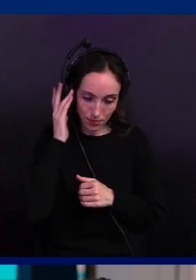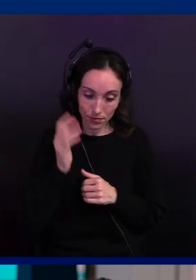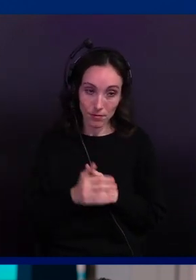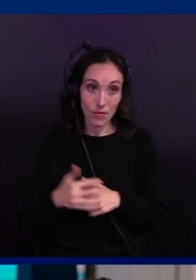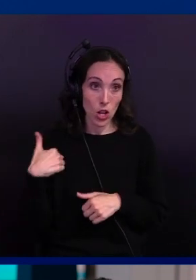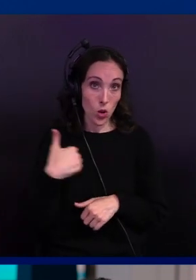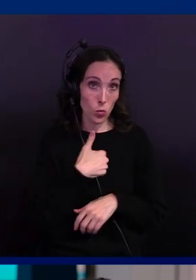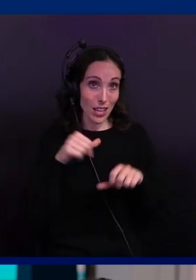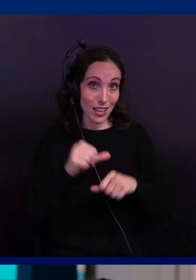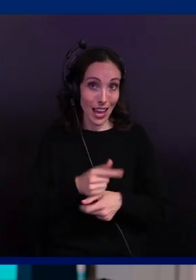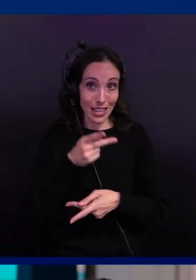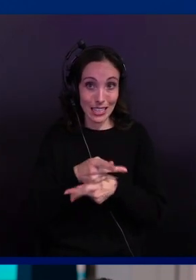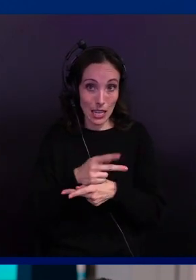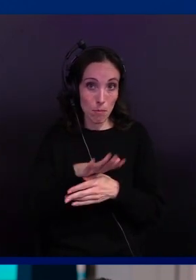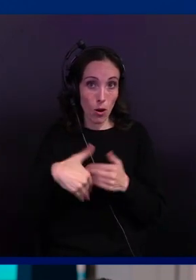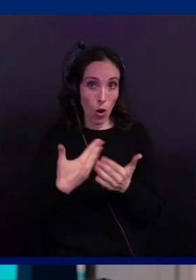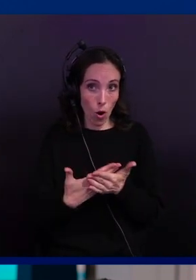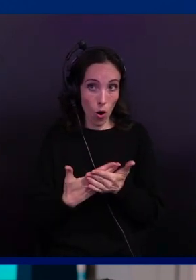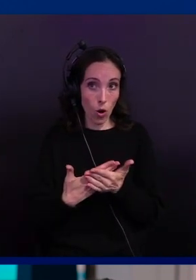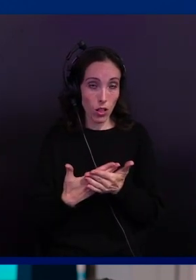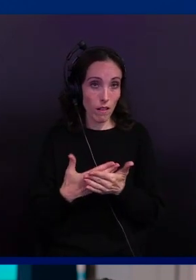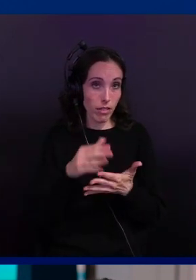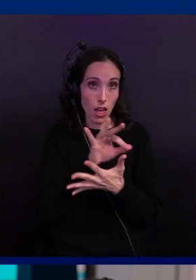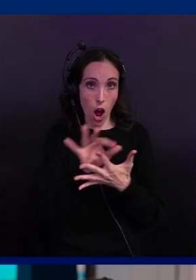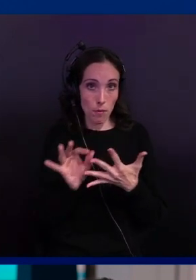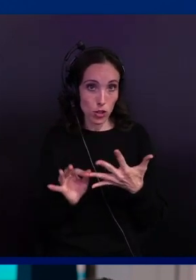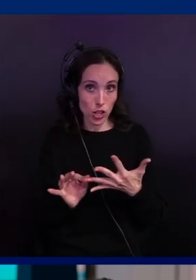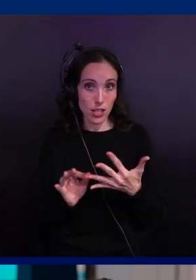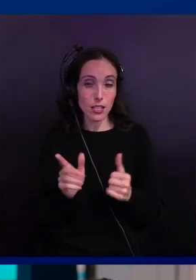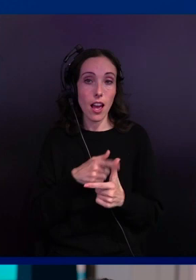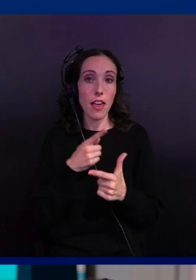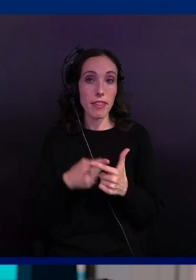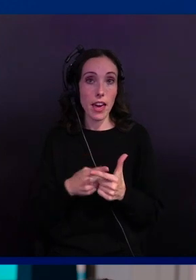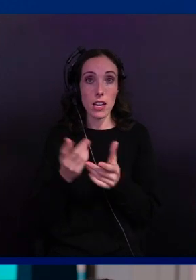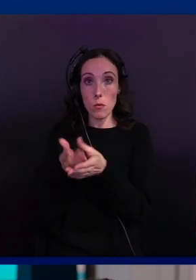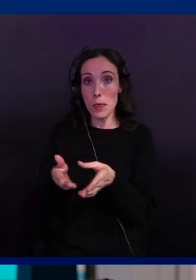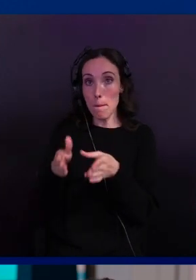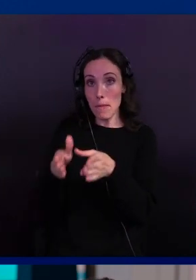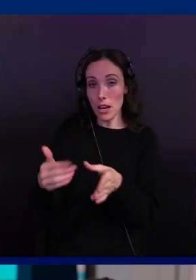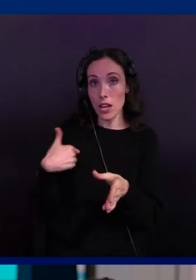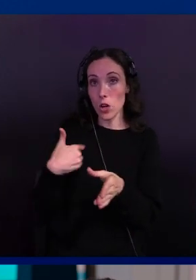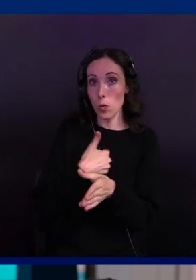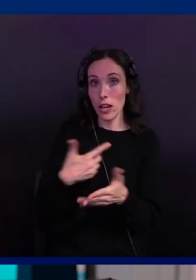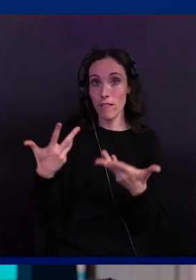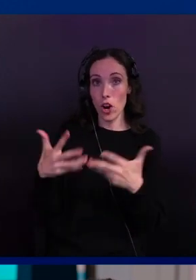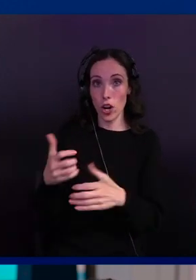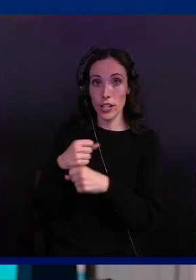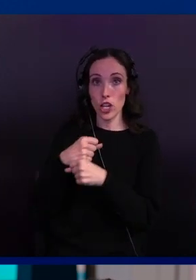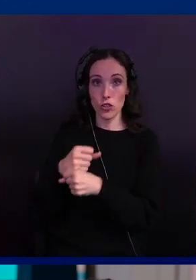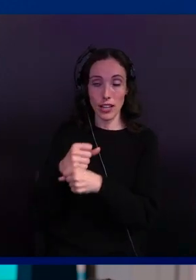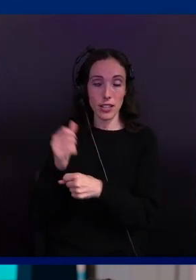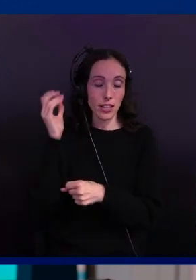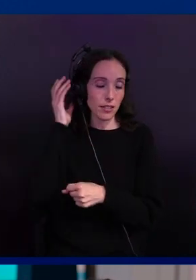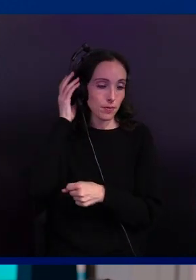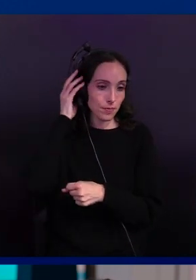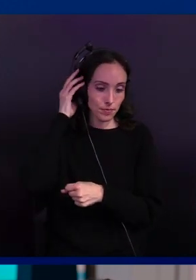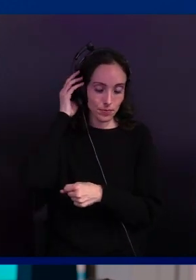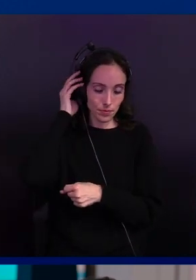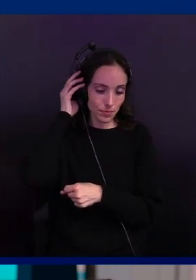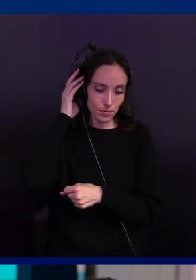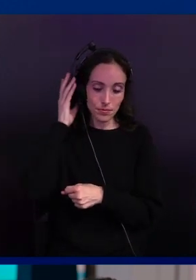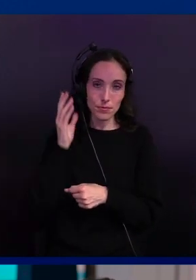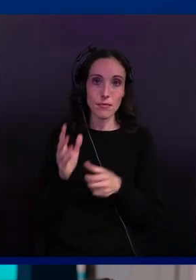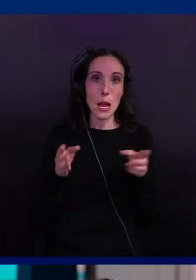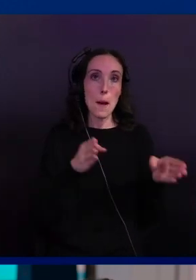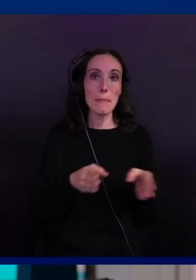default options. And then now the bucket we already created. Now we are going to upload our training data into